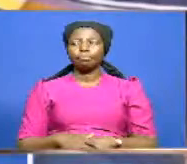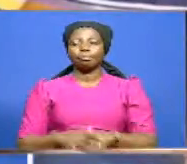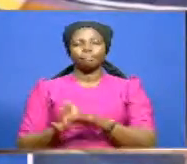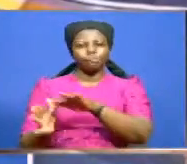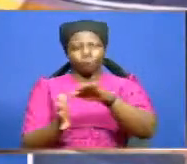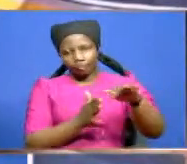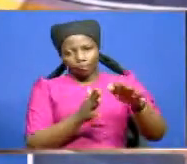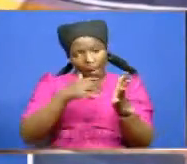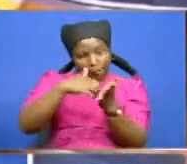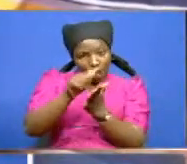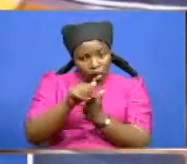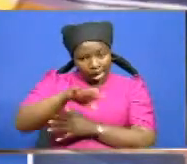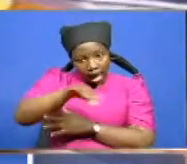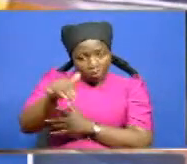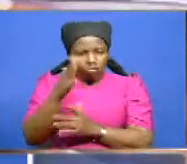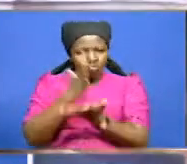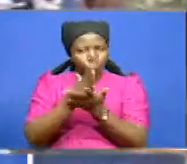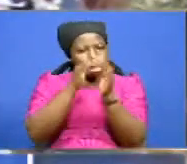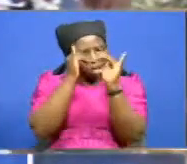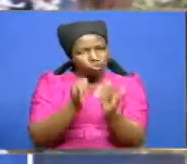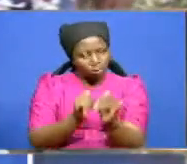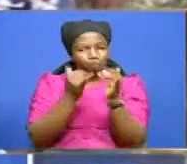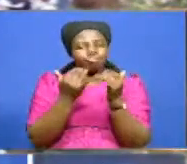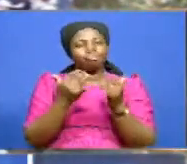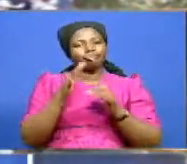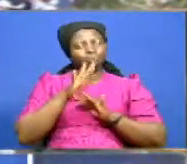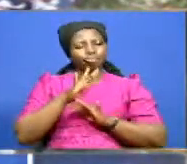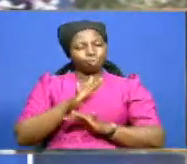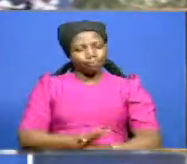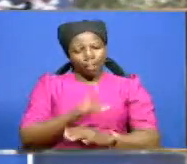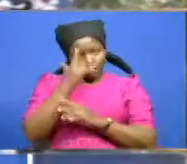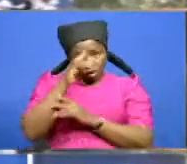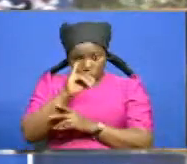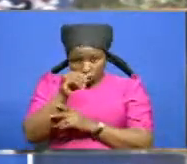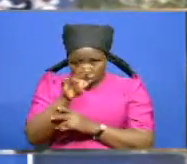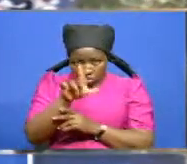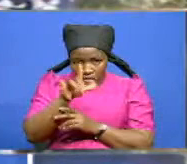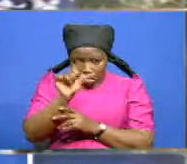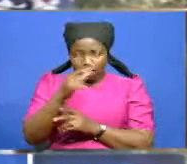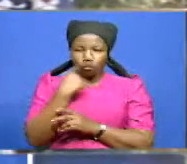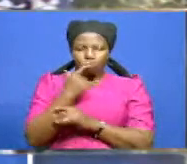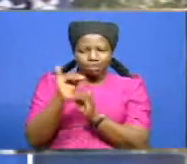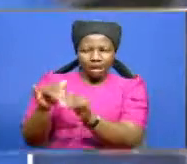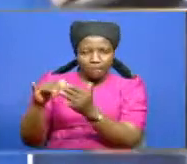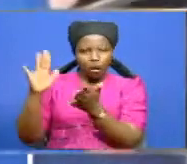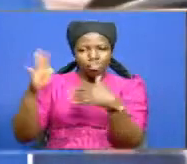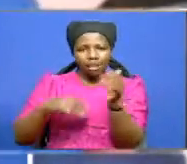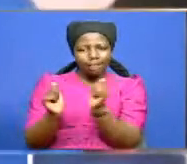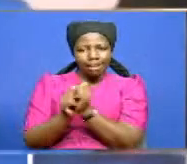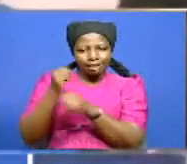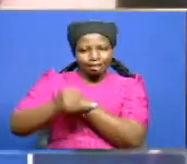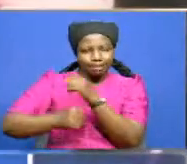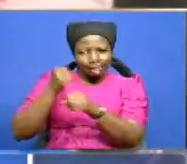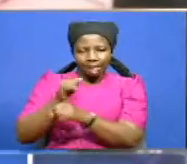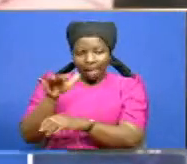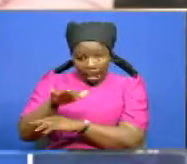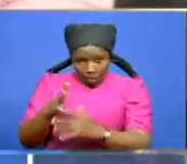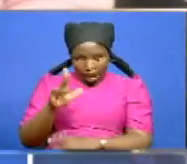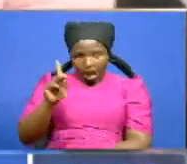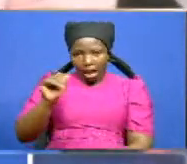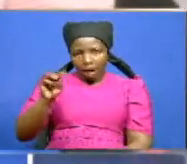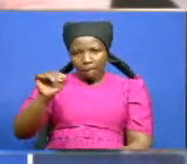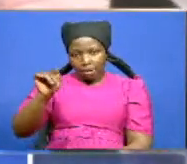Elsewhere in Makueni County, it is a new lease of life for one Julius Wambua who spent more than 10 years at Kamiti Maximum